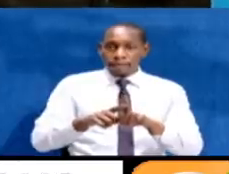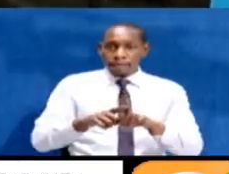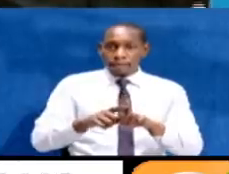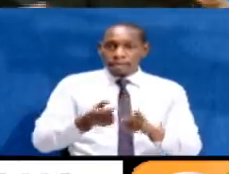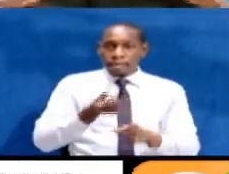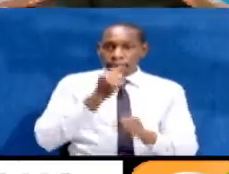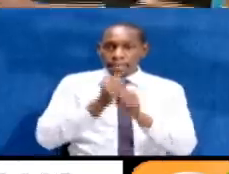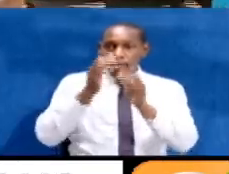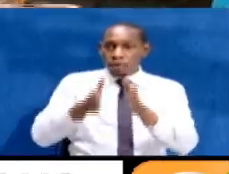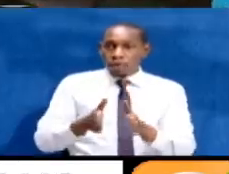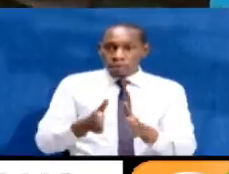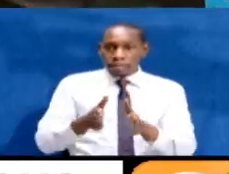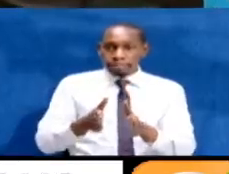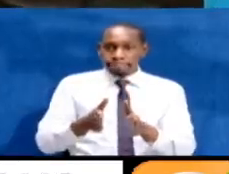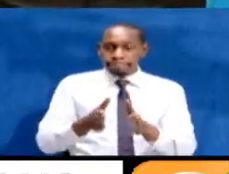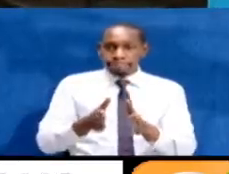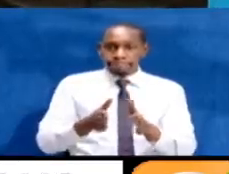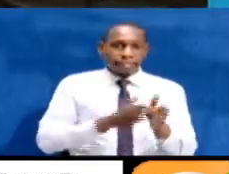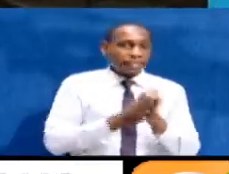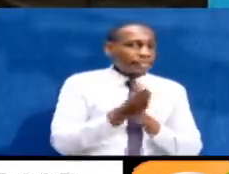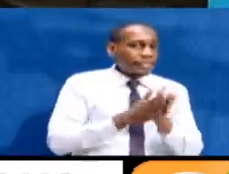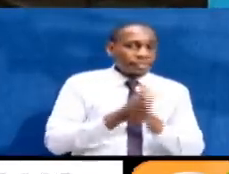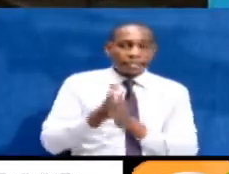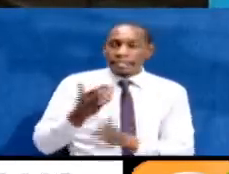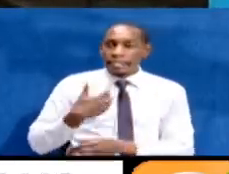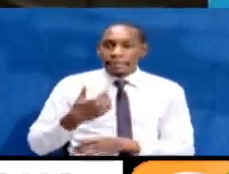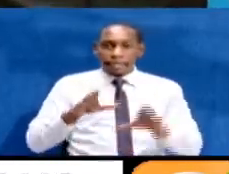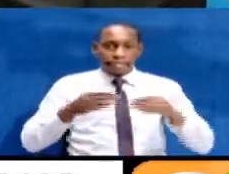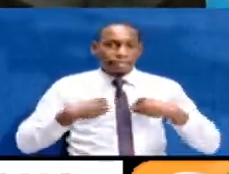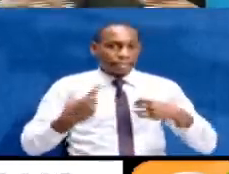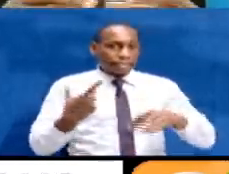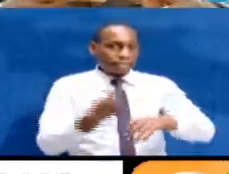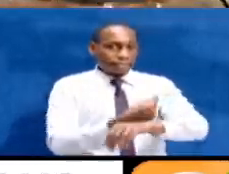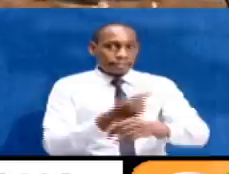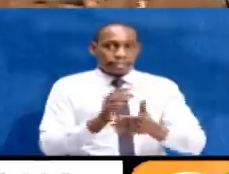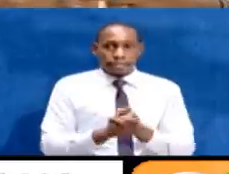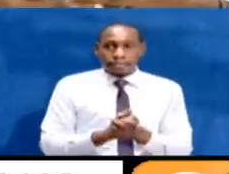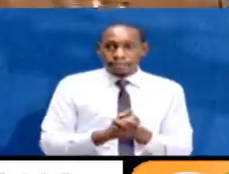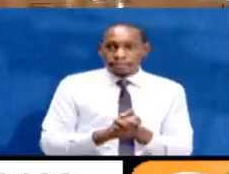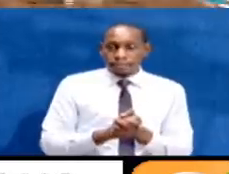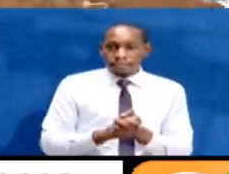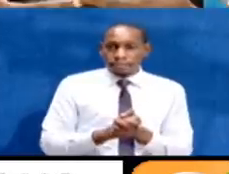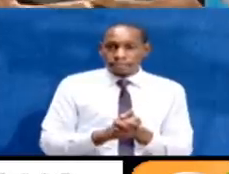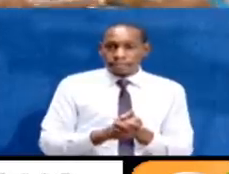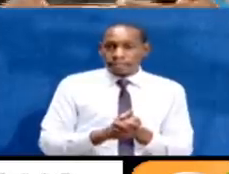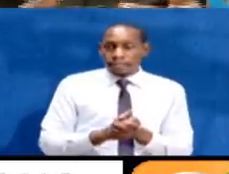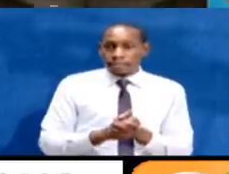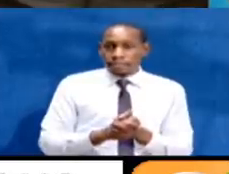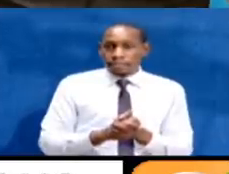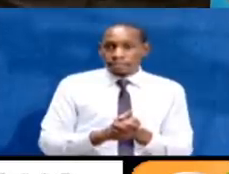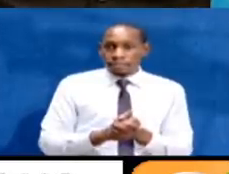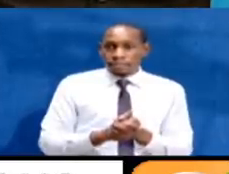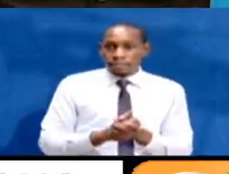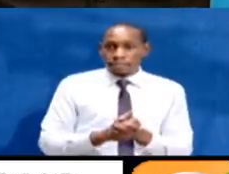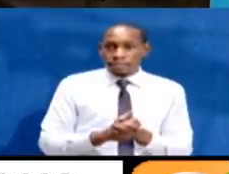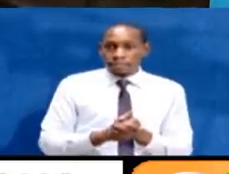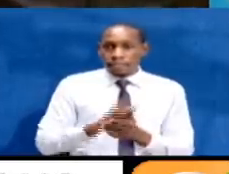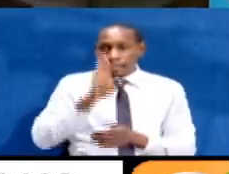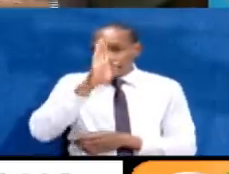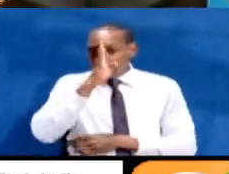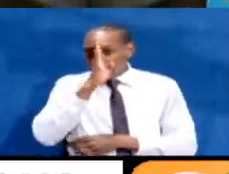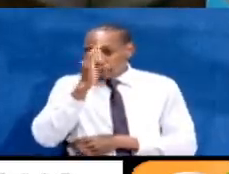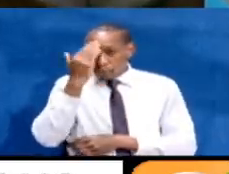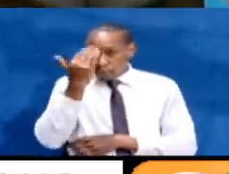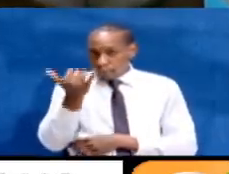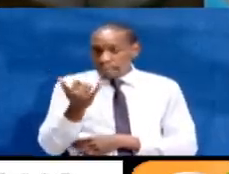themselves were not very enthusiastic about getting the vaccine. And the simple reason to this hesitancy has